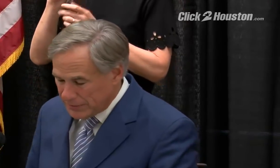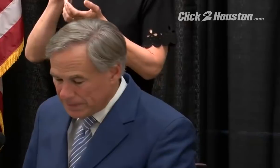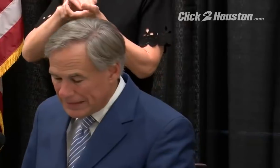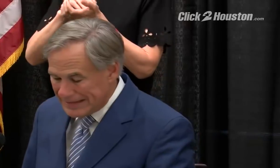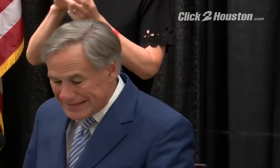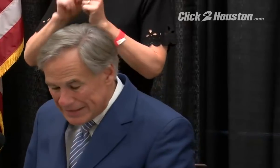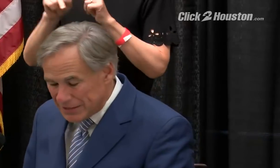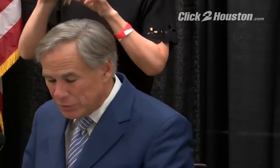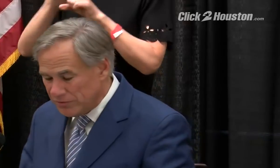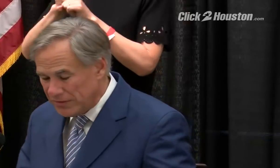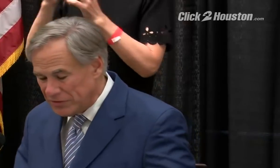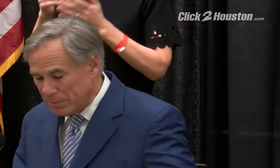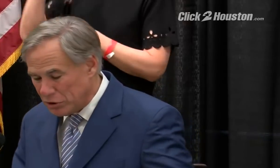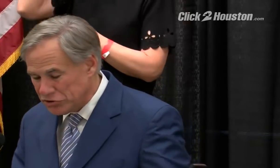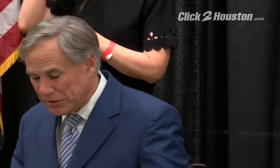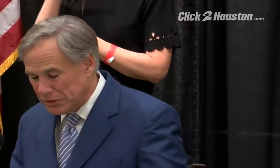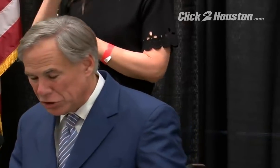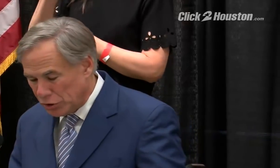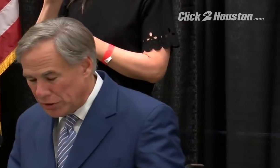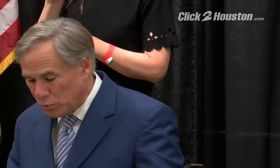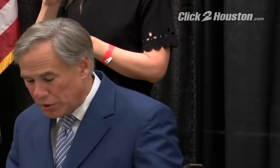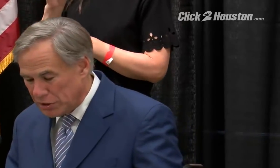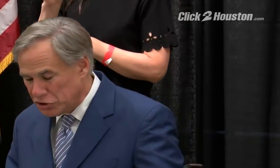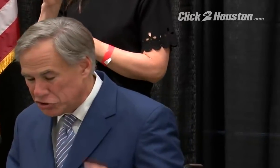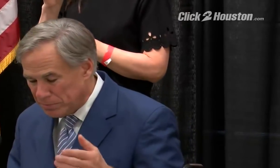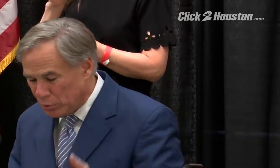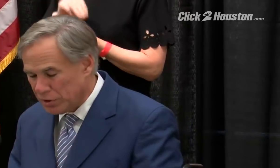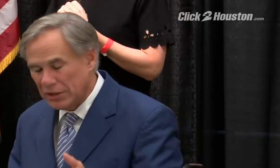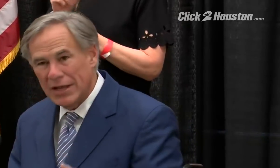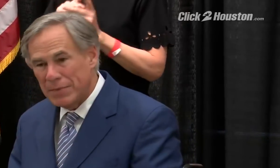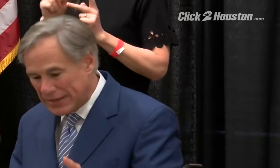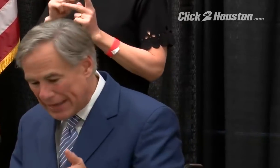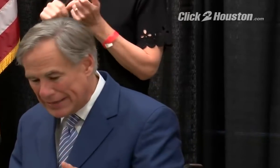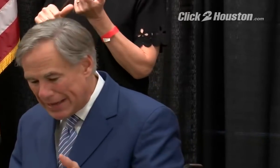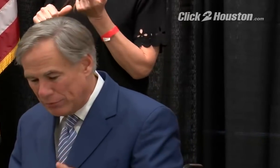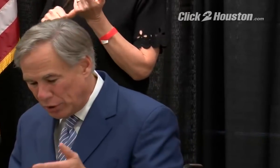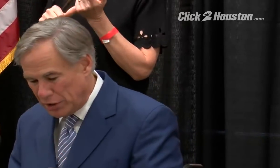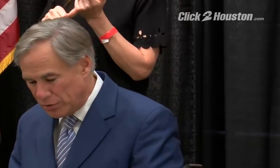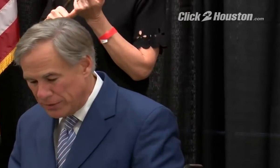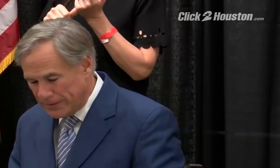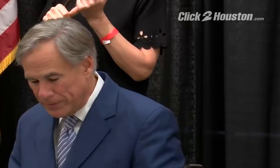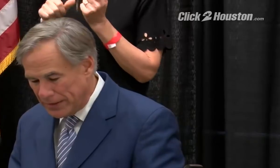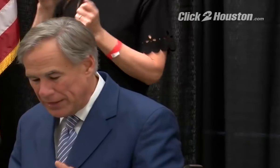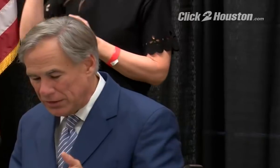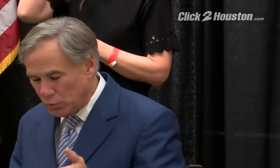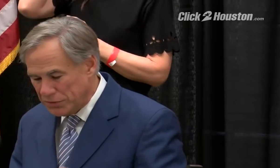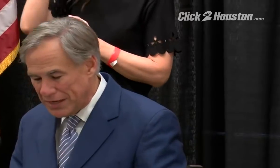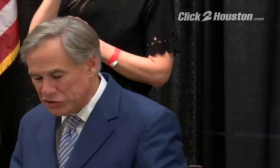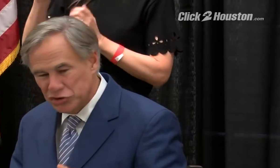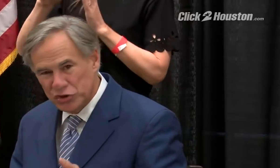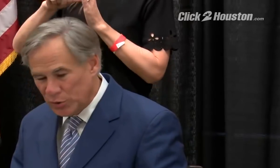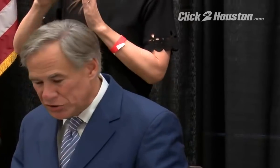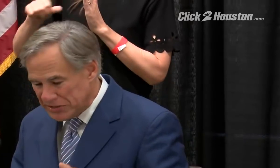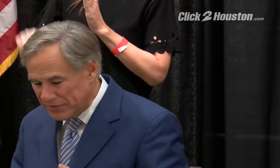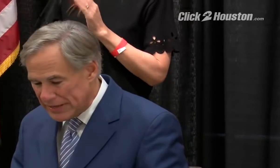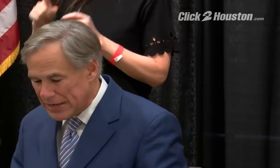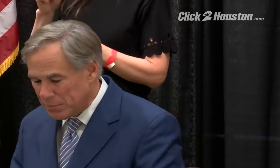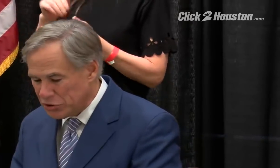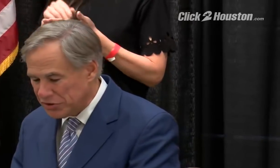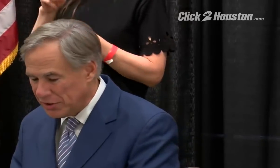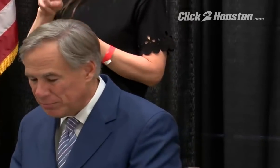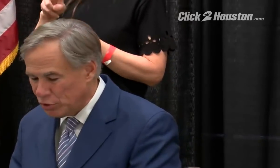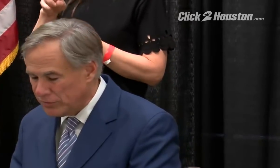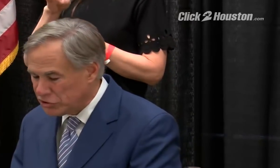Lubbock, 950 personnel currently working to support Lubbock and Amarillo, and